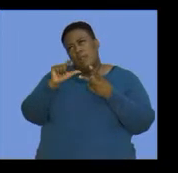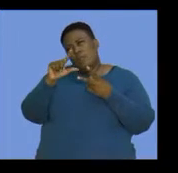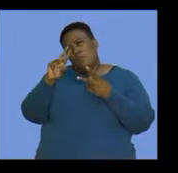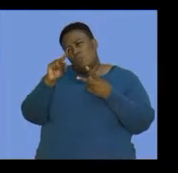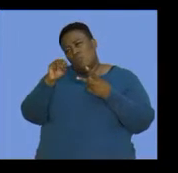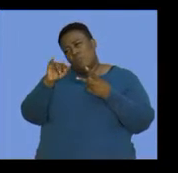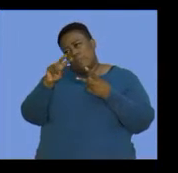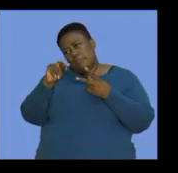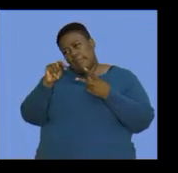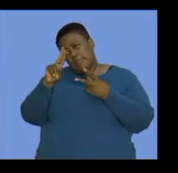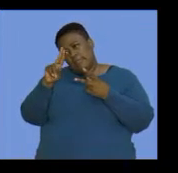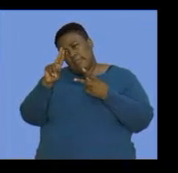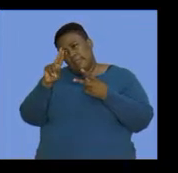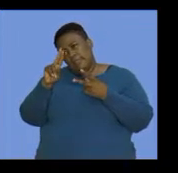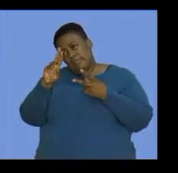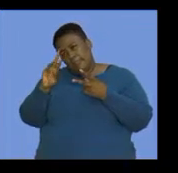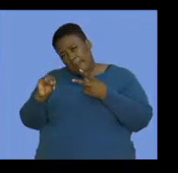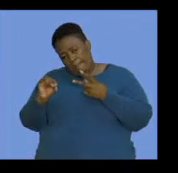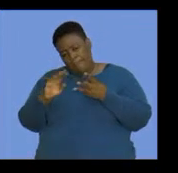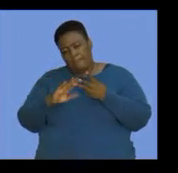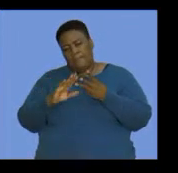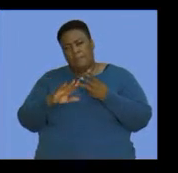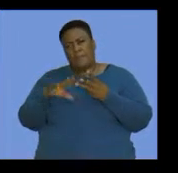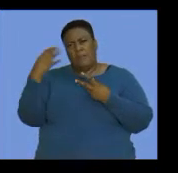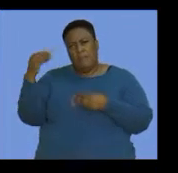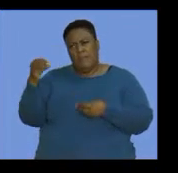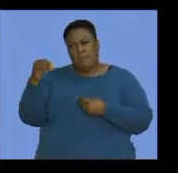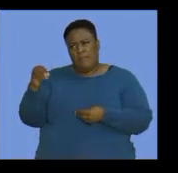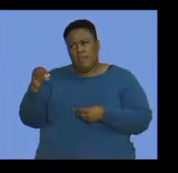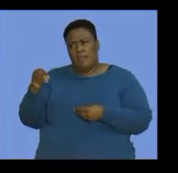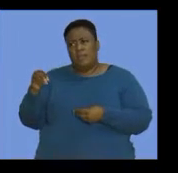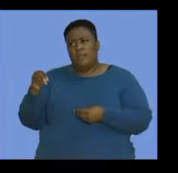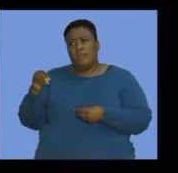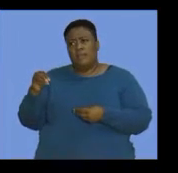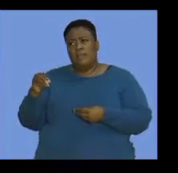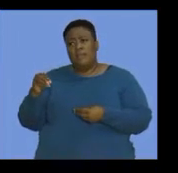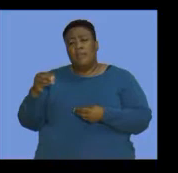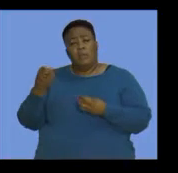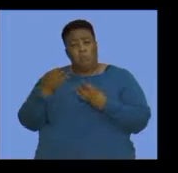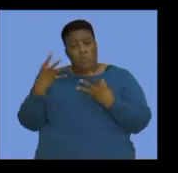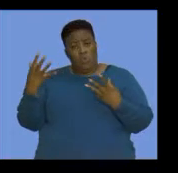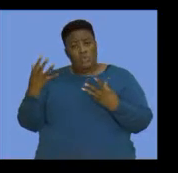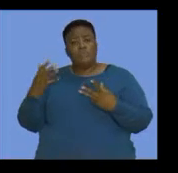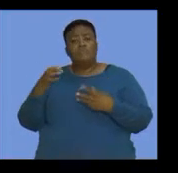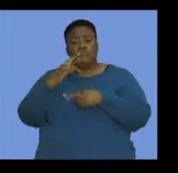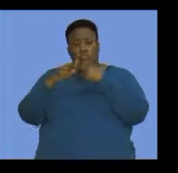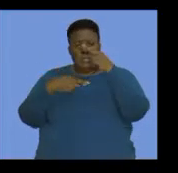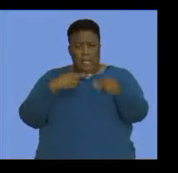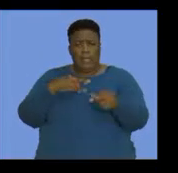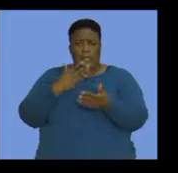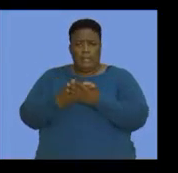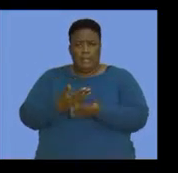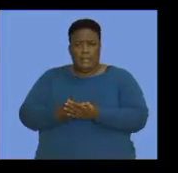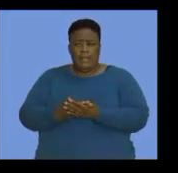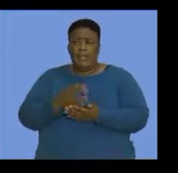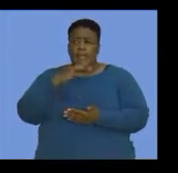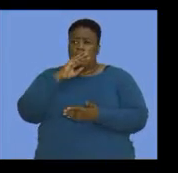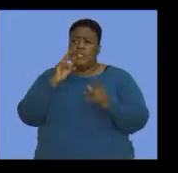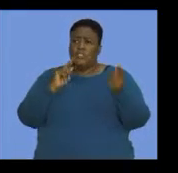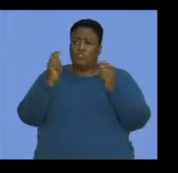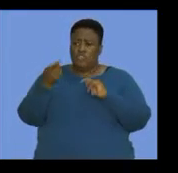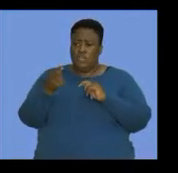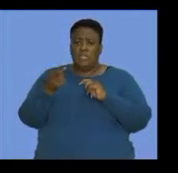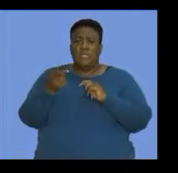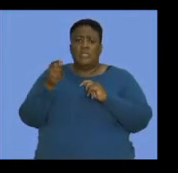the aluminium, and the paper waste, a lot of this can be recycled. So recycling again